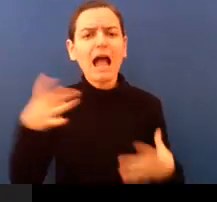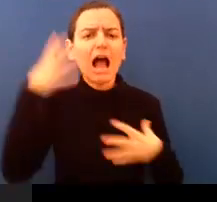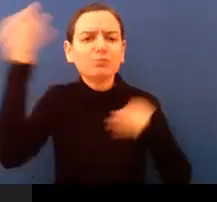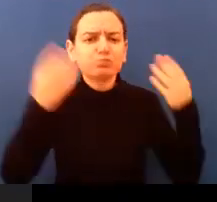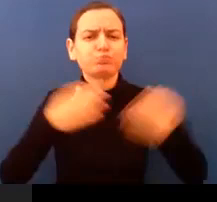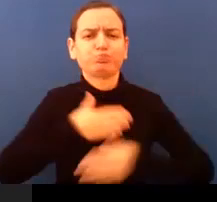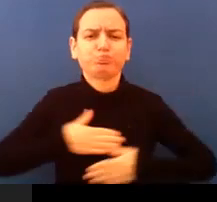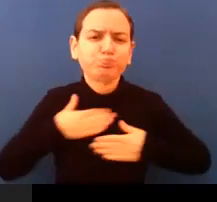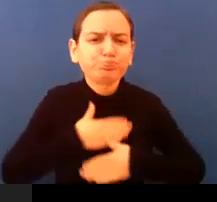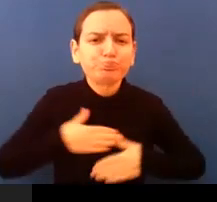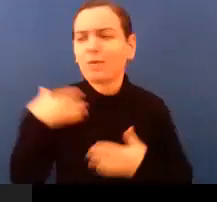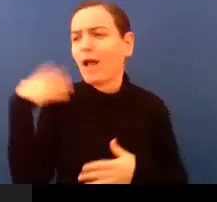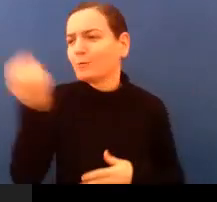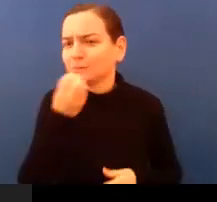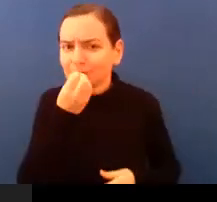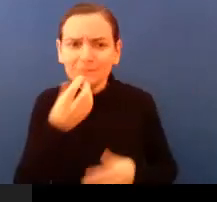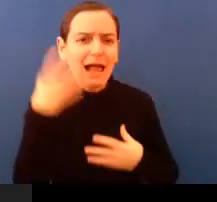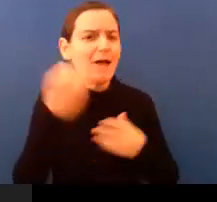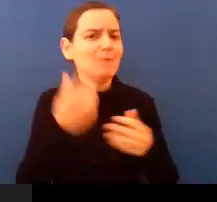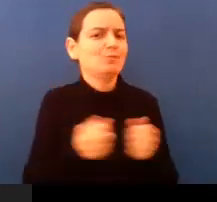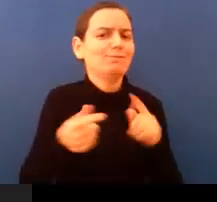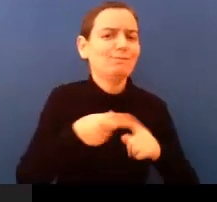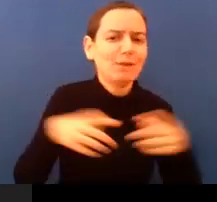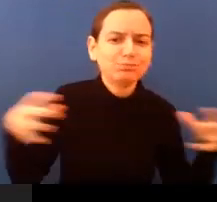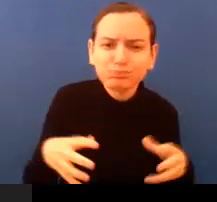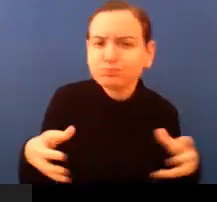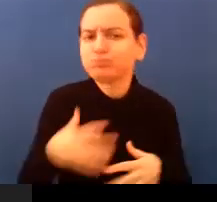You have to demonstrate good decision-making skills.